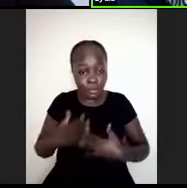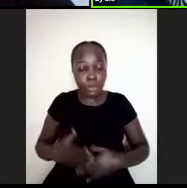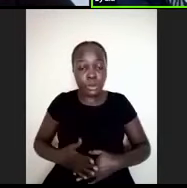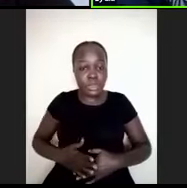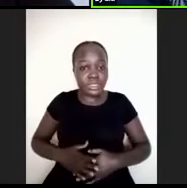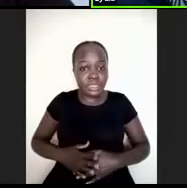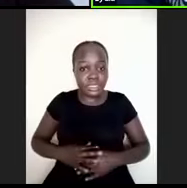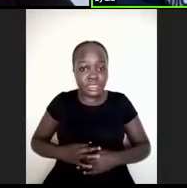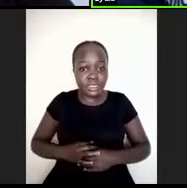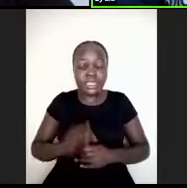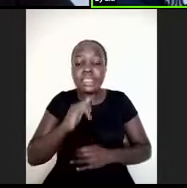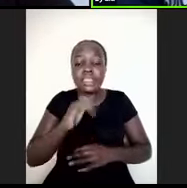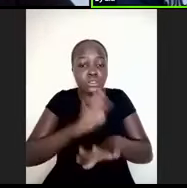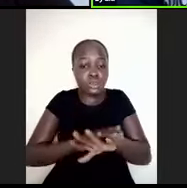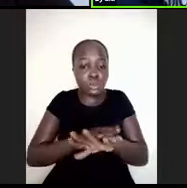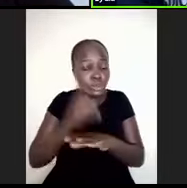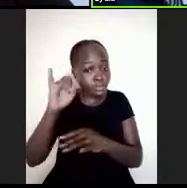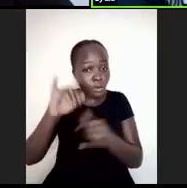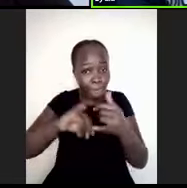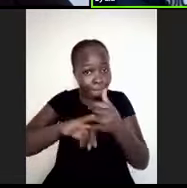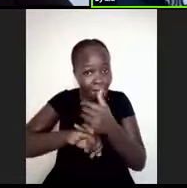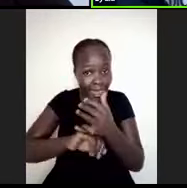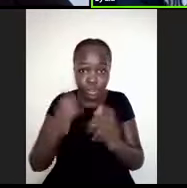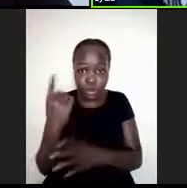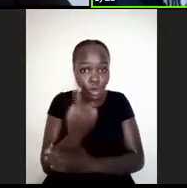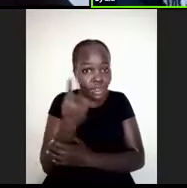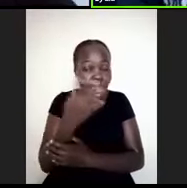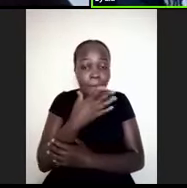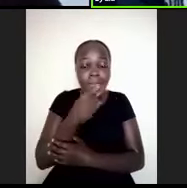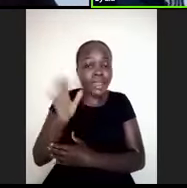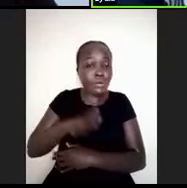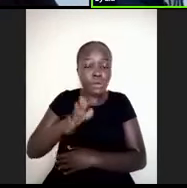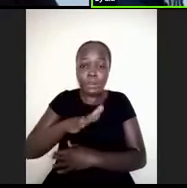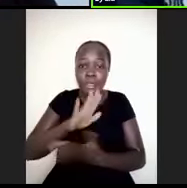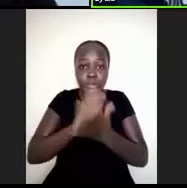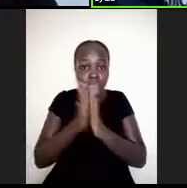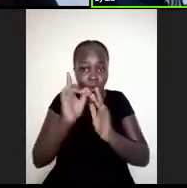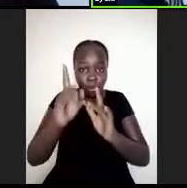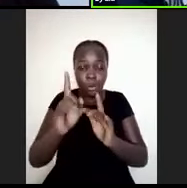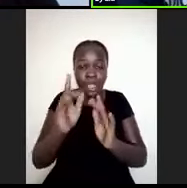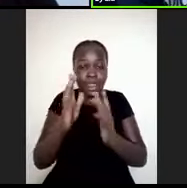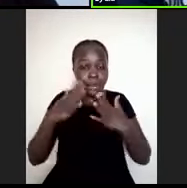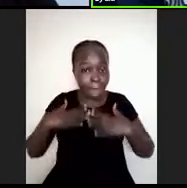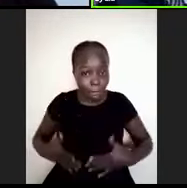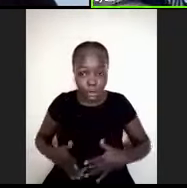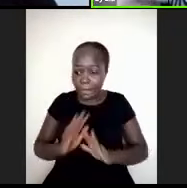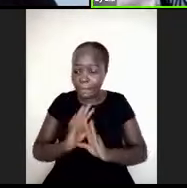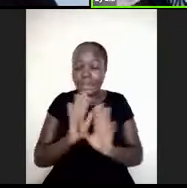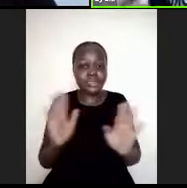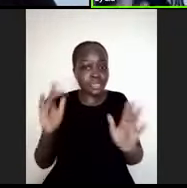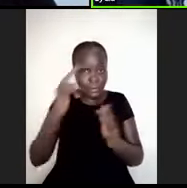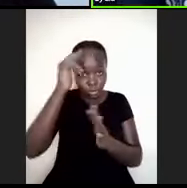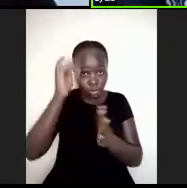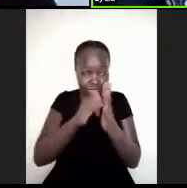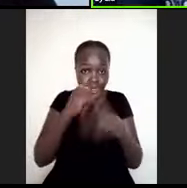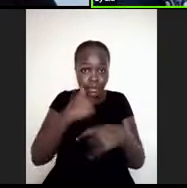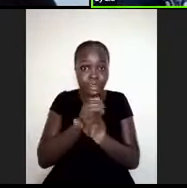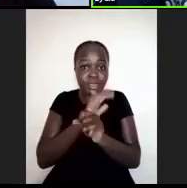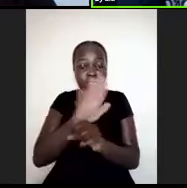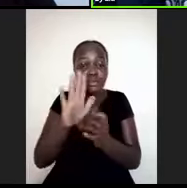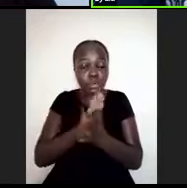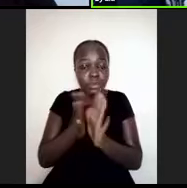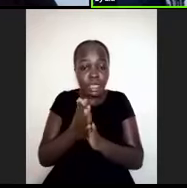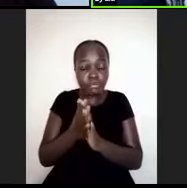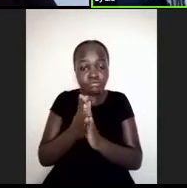is good for the married man and woman to become one flesh, because that makes them to be close to each